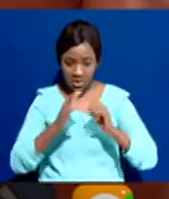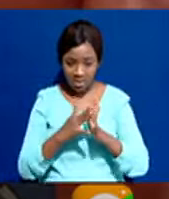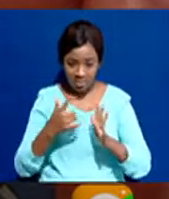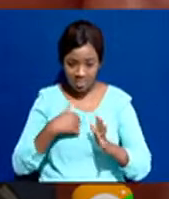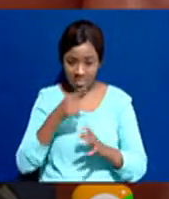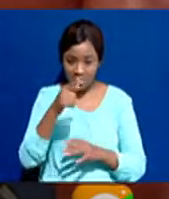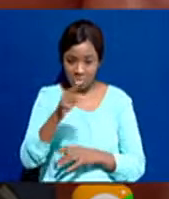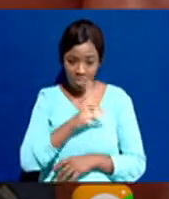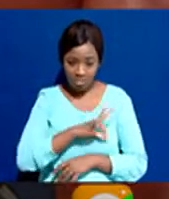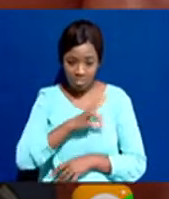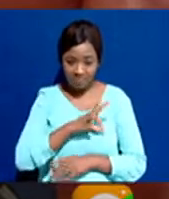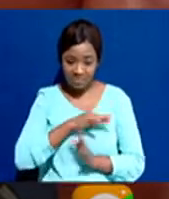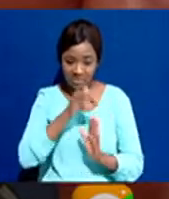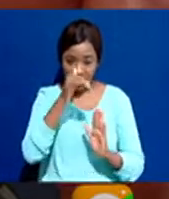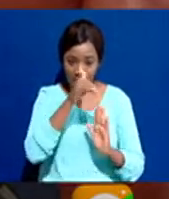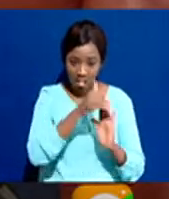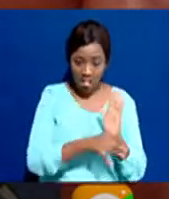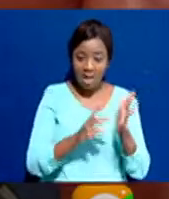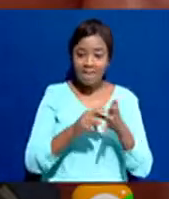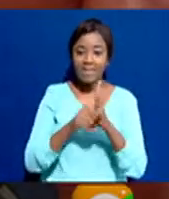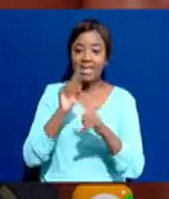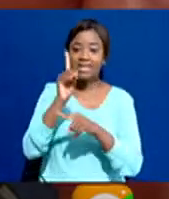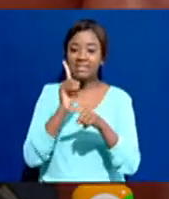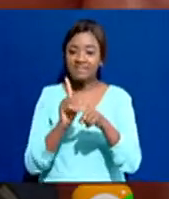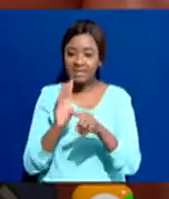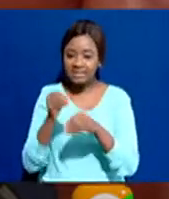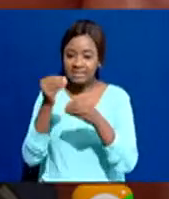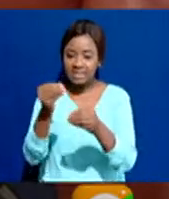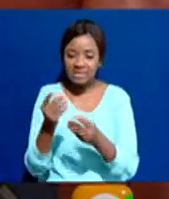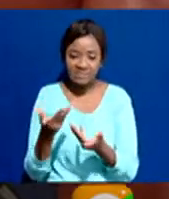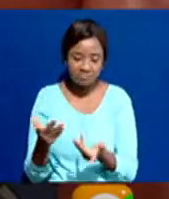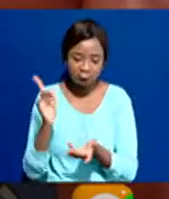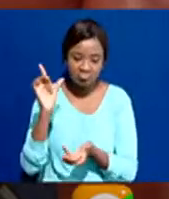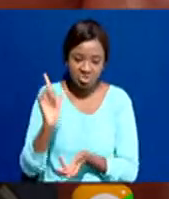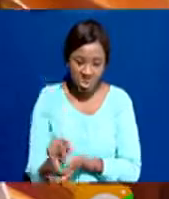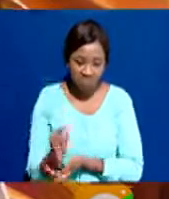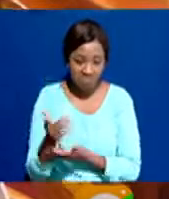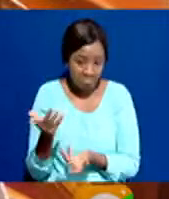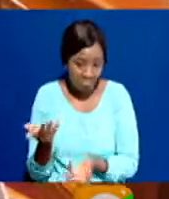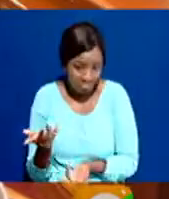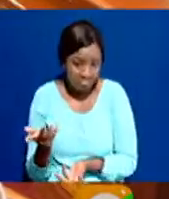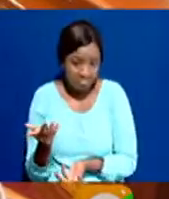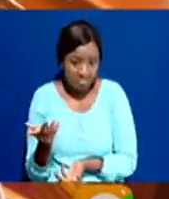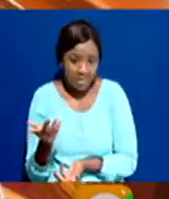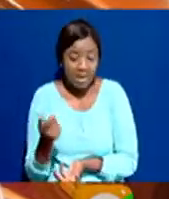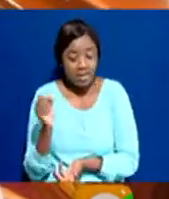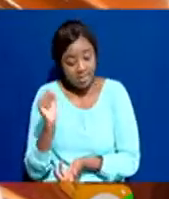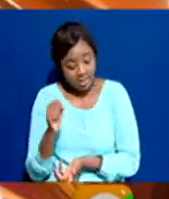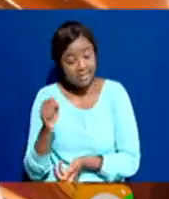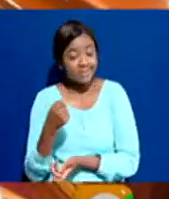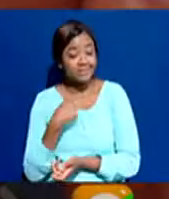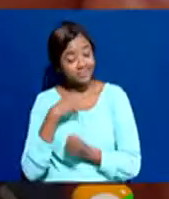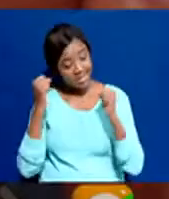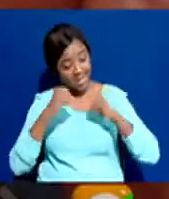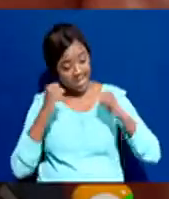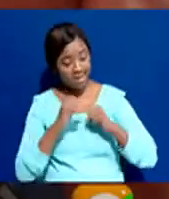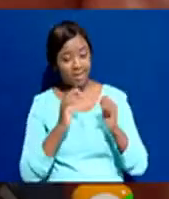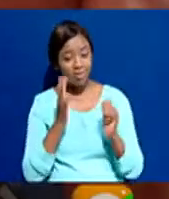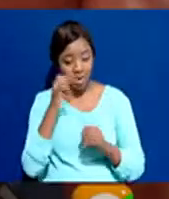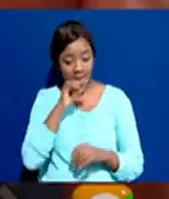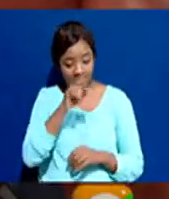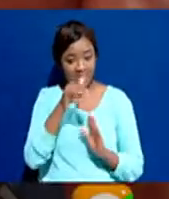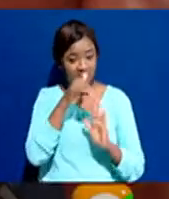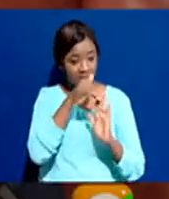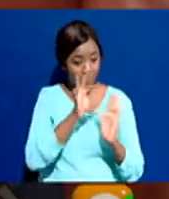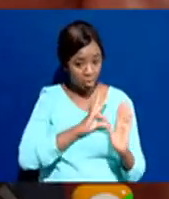is a reduction in their dividends, in their earnings from the company as shareholders. I agree that it affects everyone,